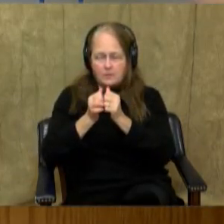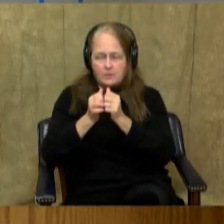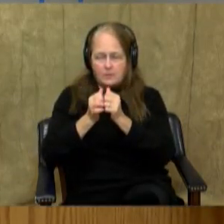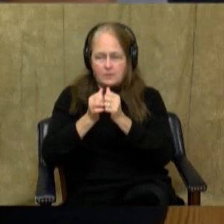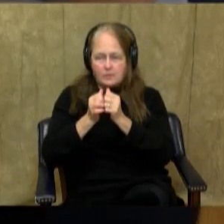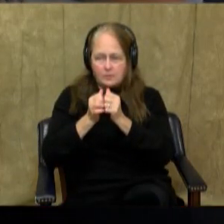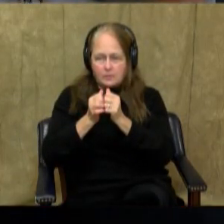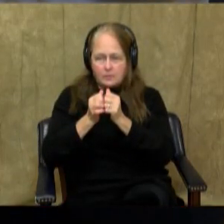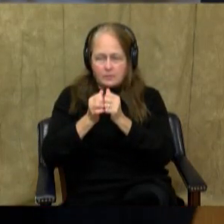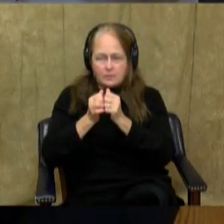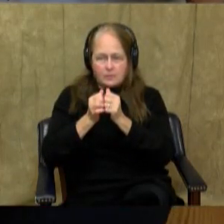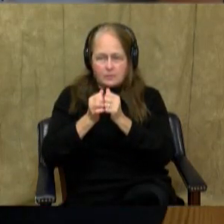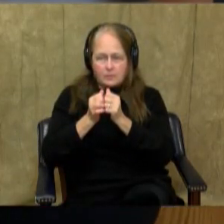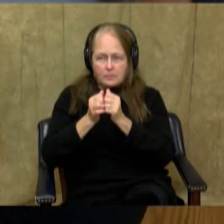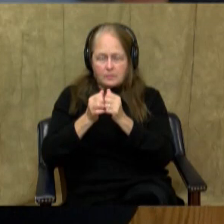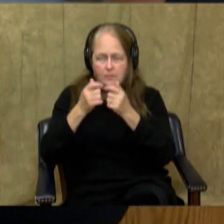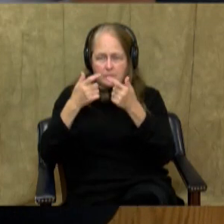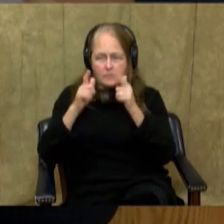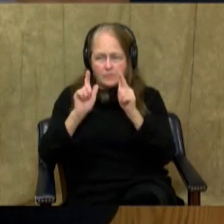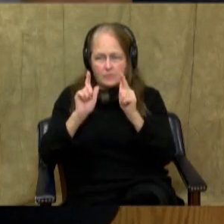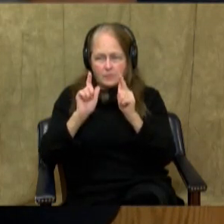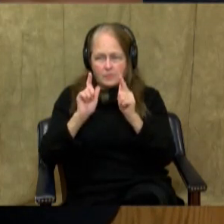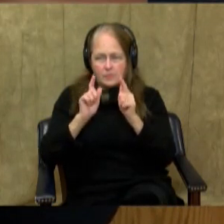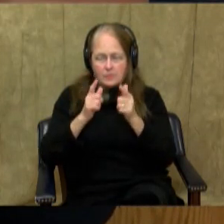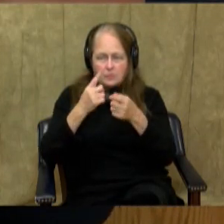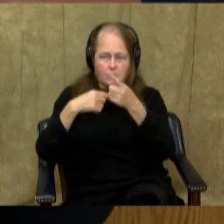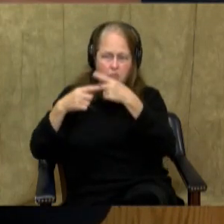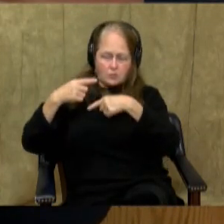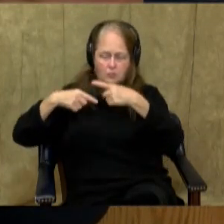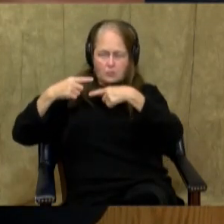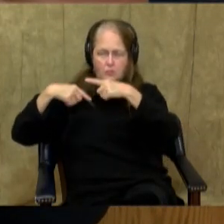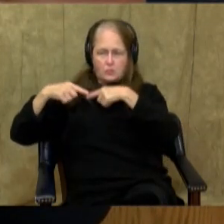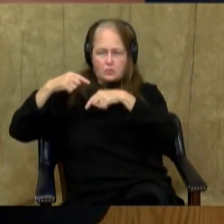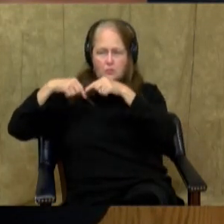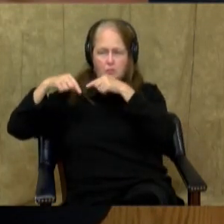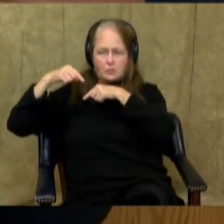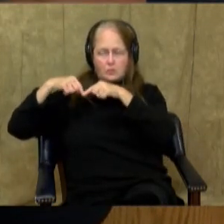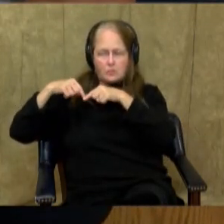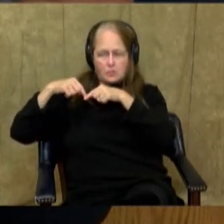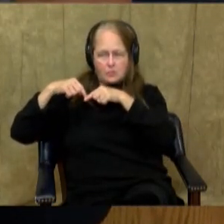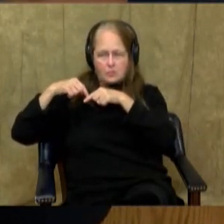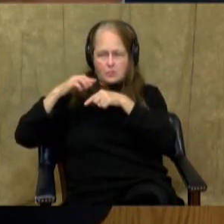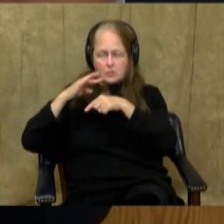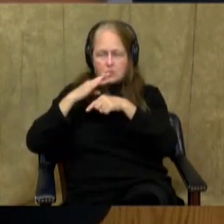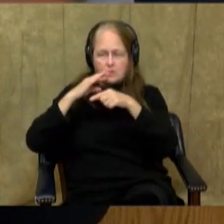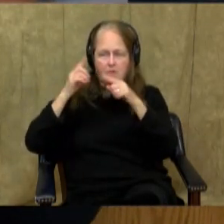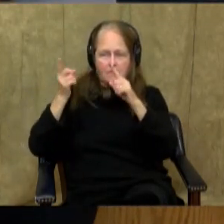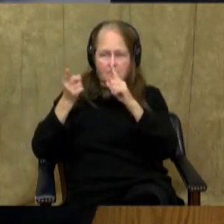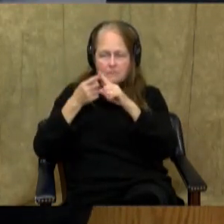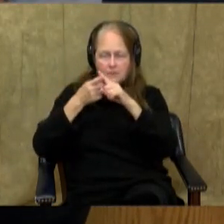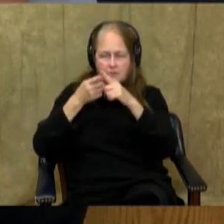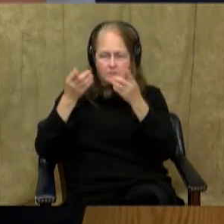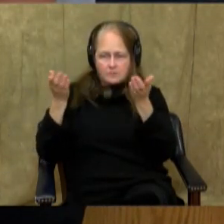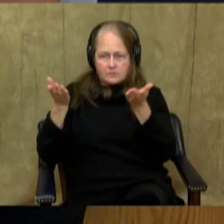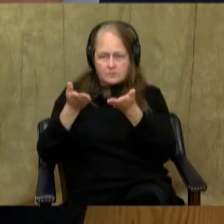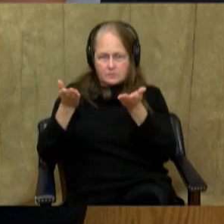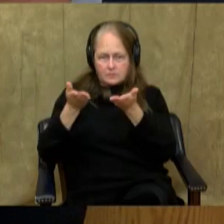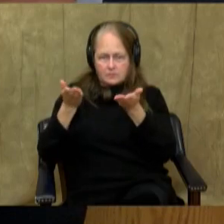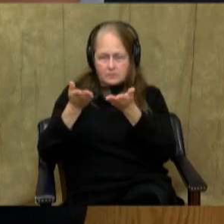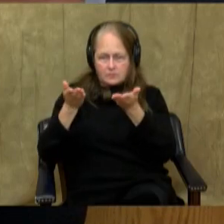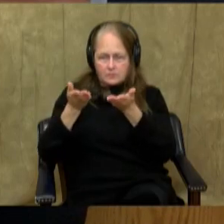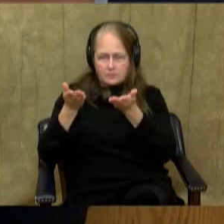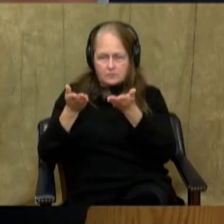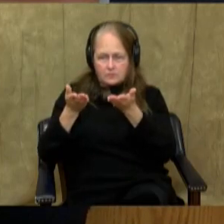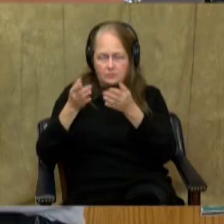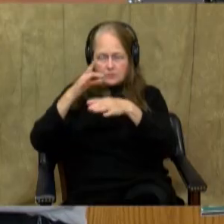So let's back up just a minute to something we talked about in our first episode.